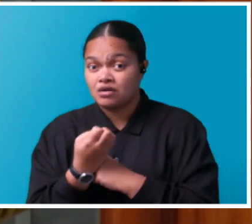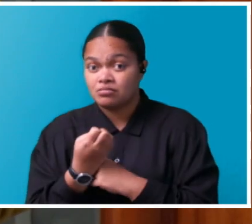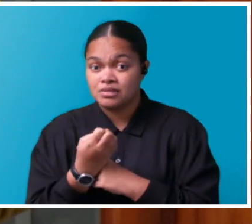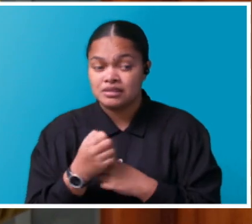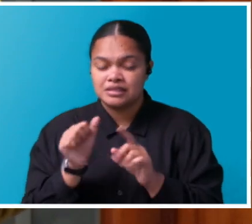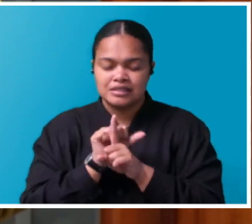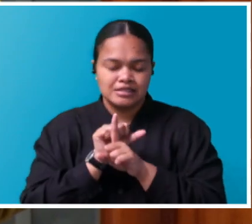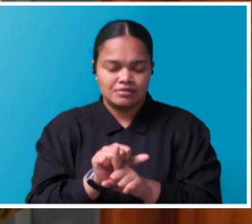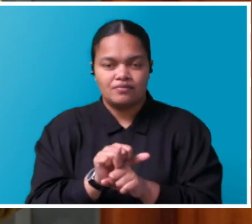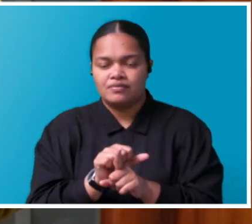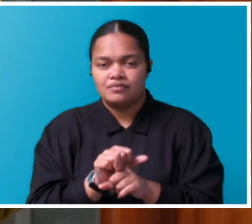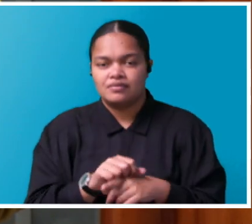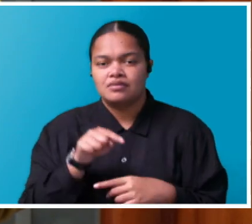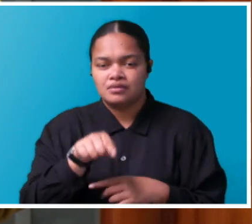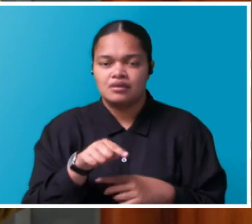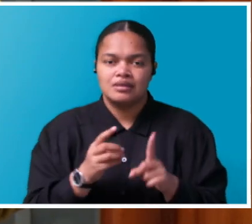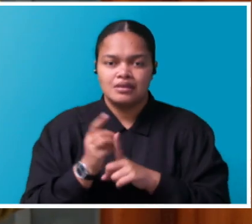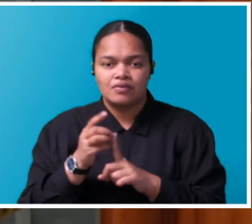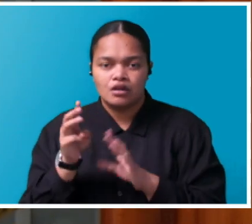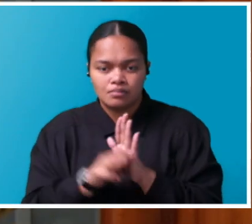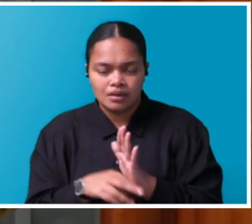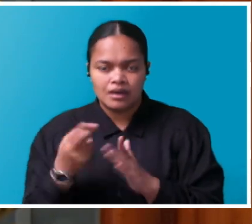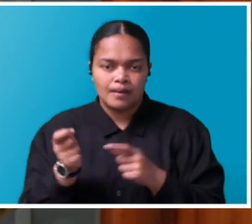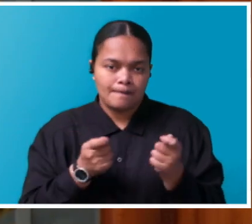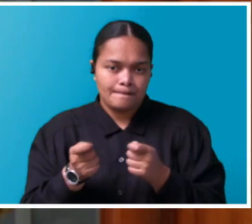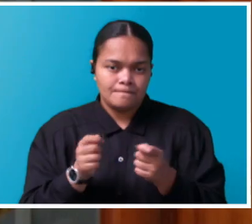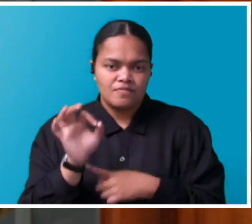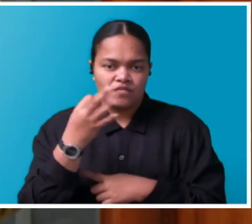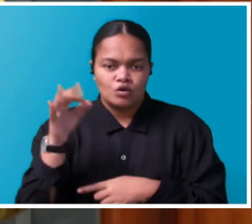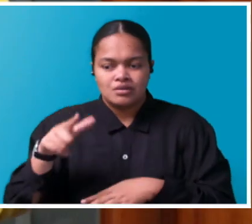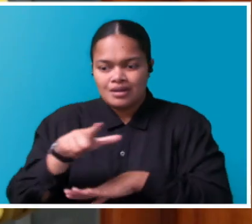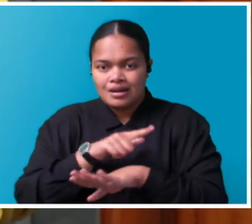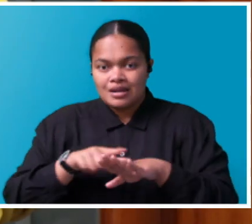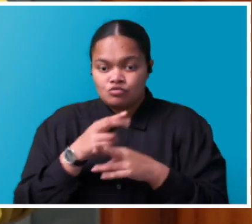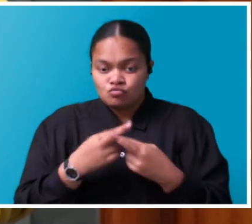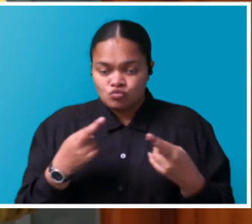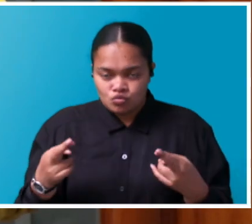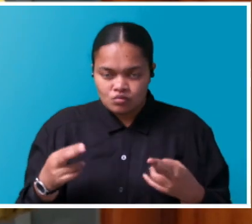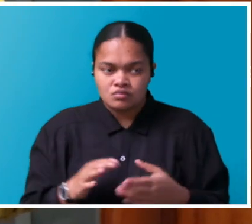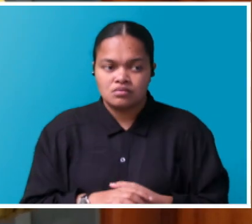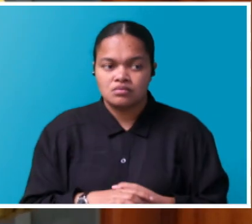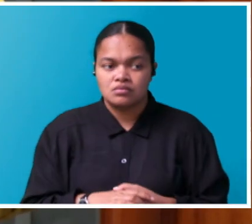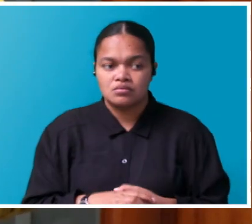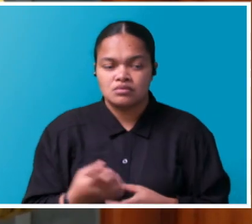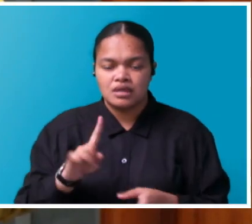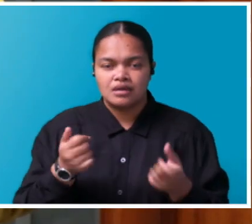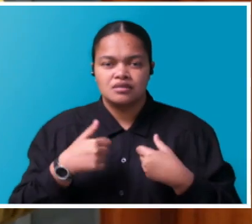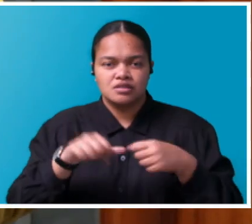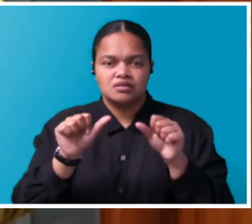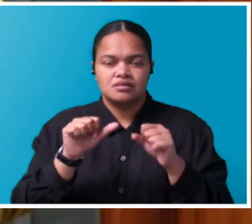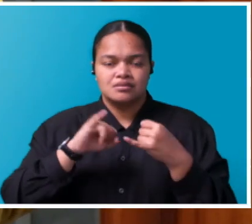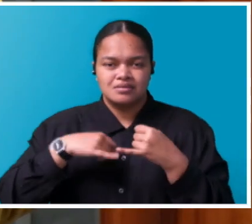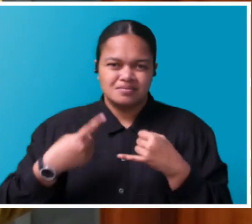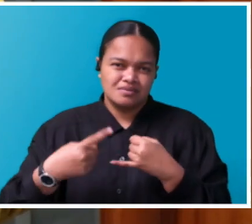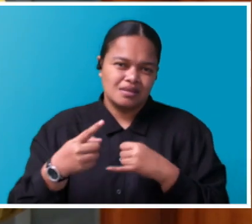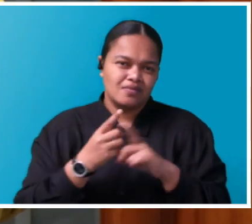landscape approach is promoted for the development and management of the forest and land resources, whilst forging towards the achievement of sustainable